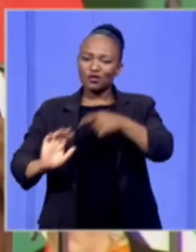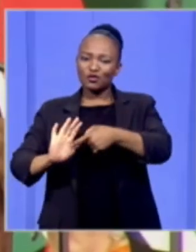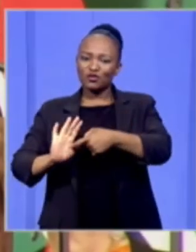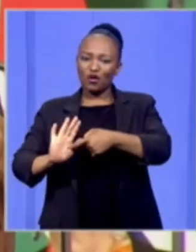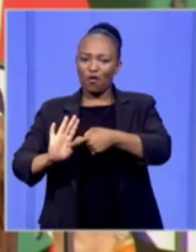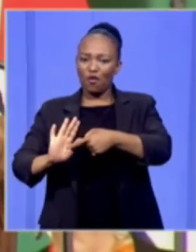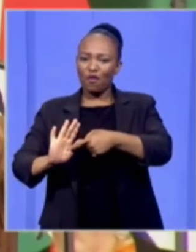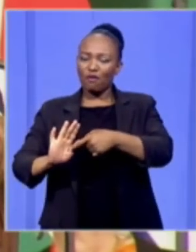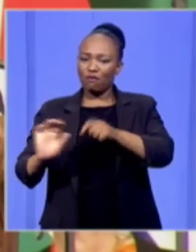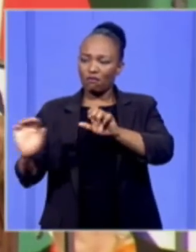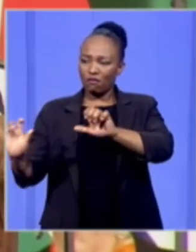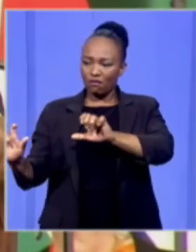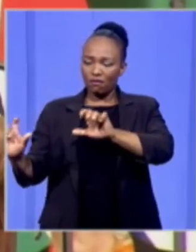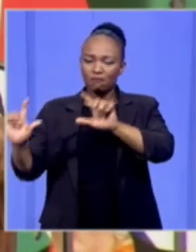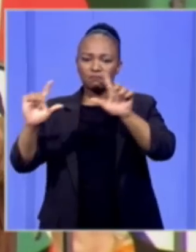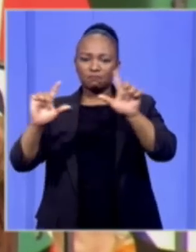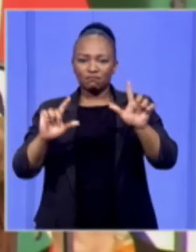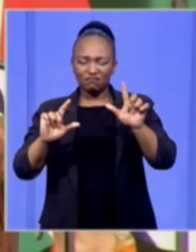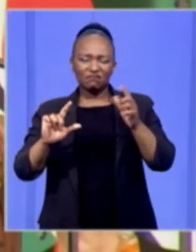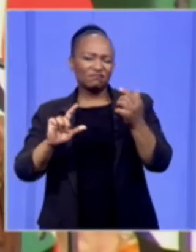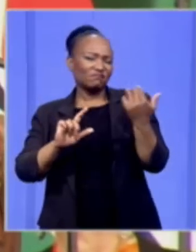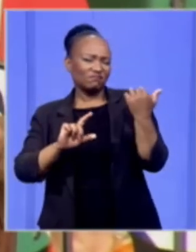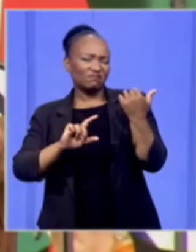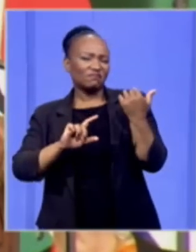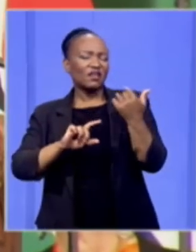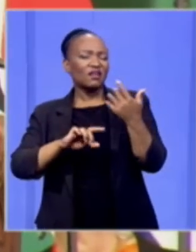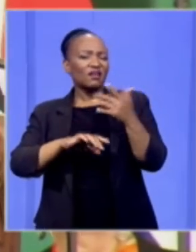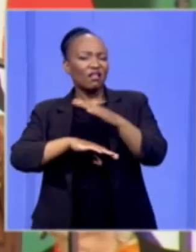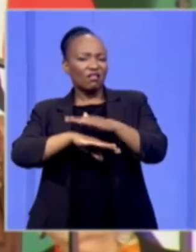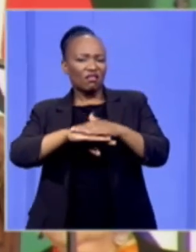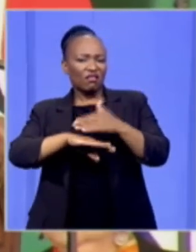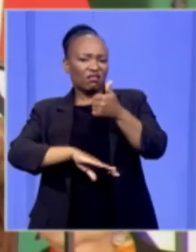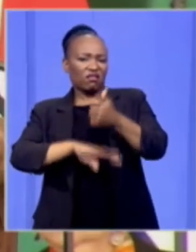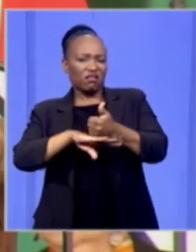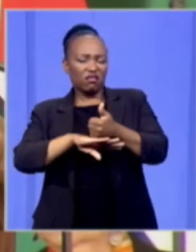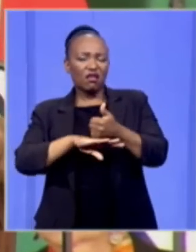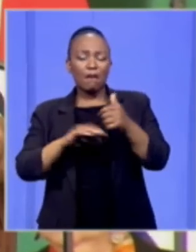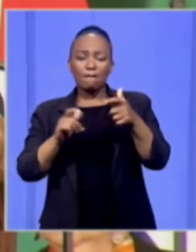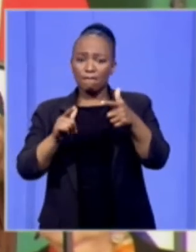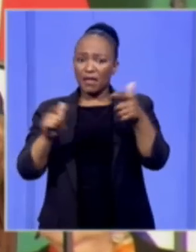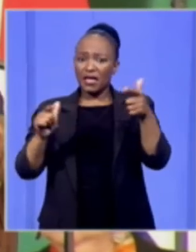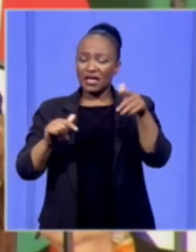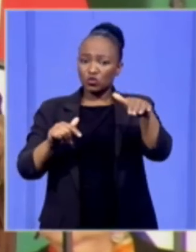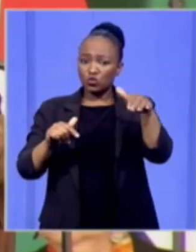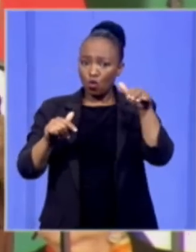the founder of the great Zulu nation.